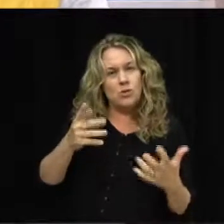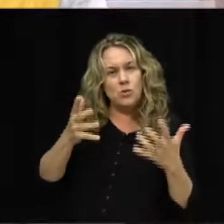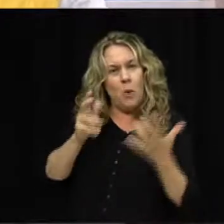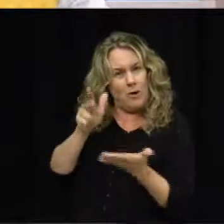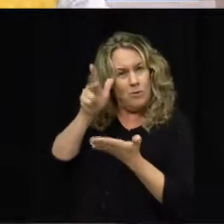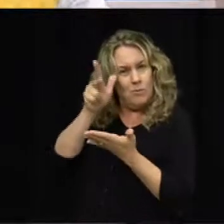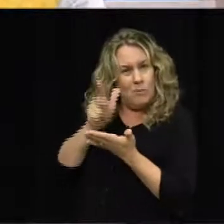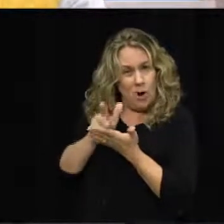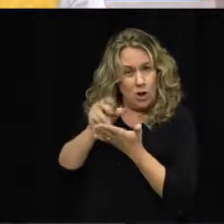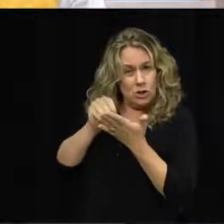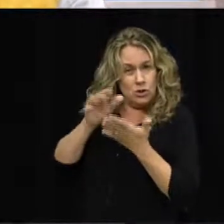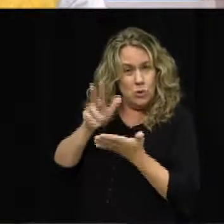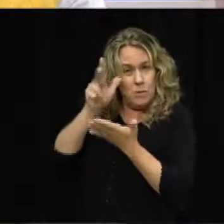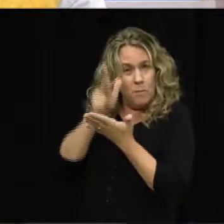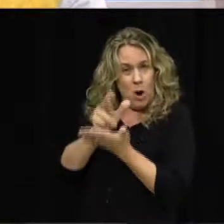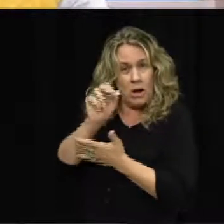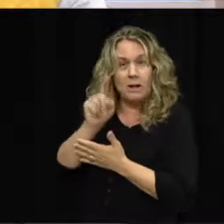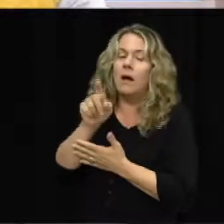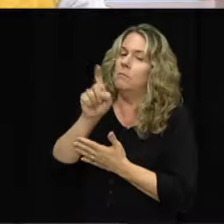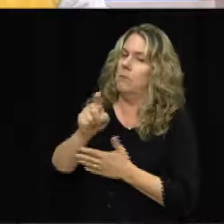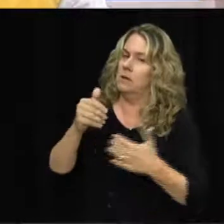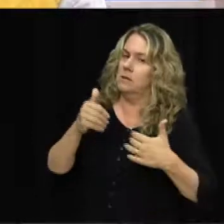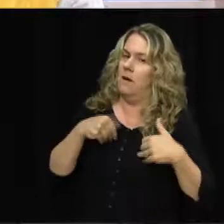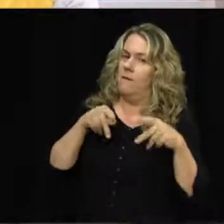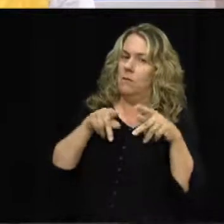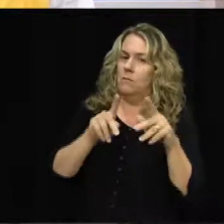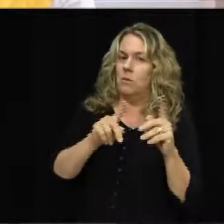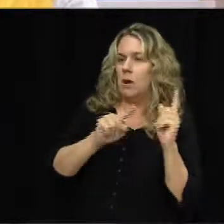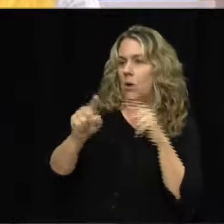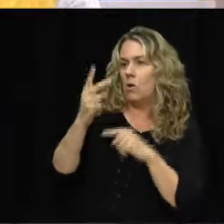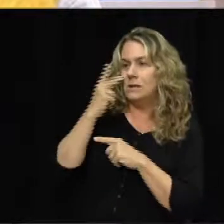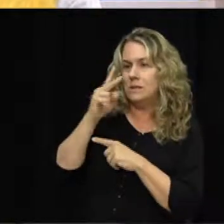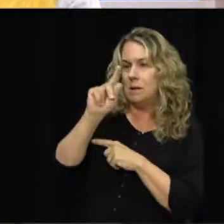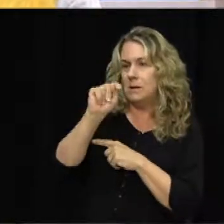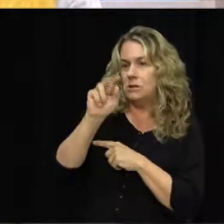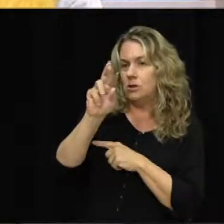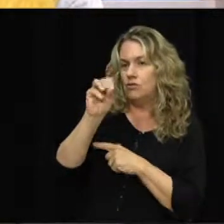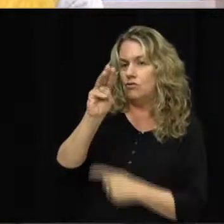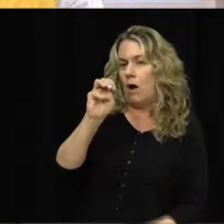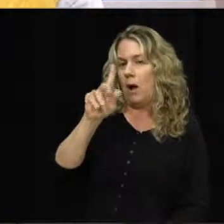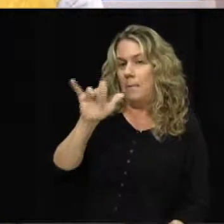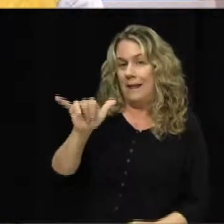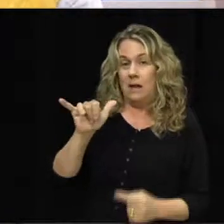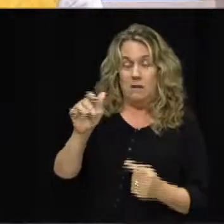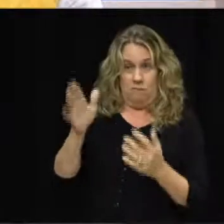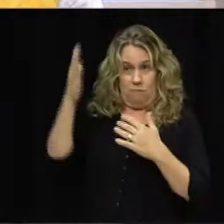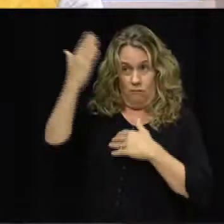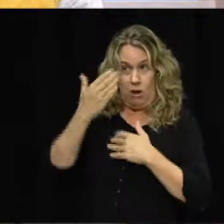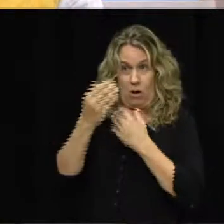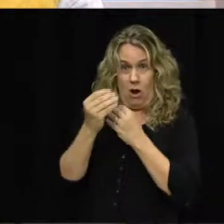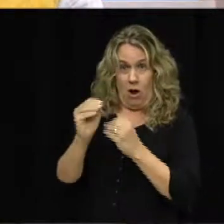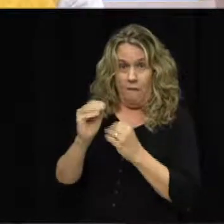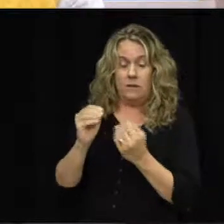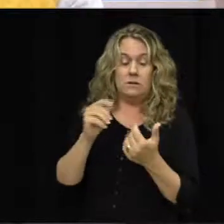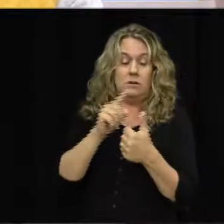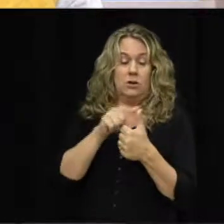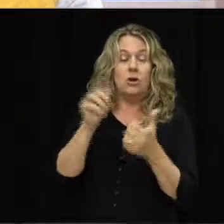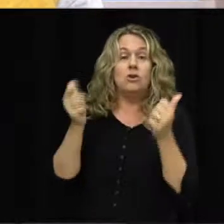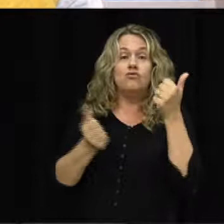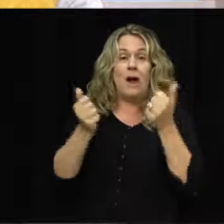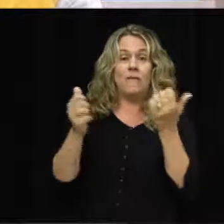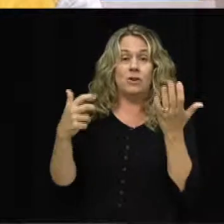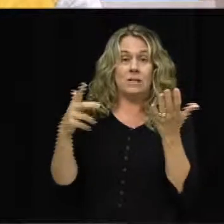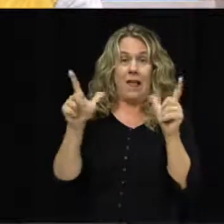If you want to park in the student lot, then you need a permit. Come see Miss Tromley in the front office and bring your driver's license, proof